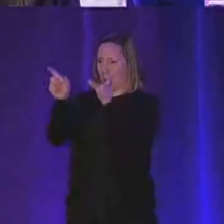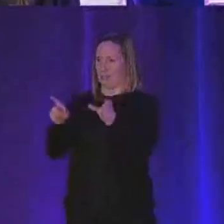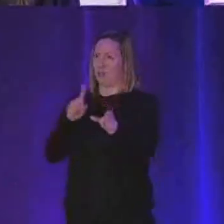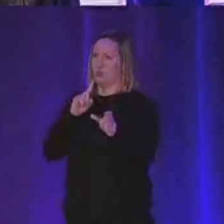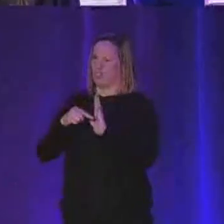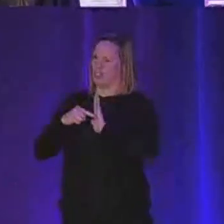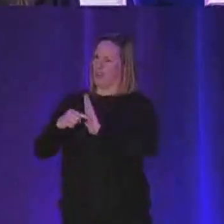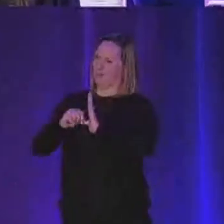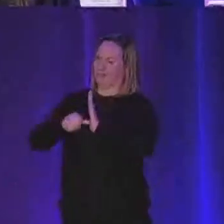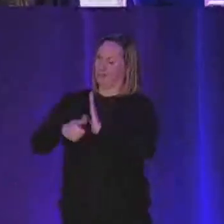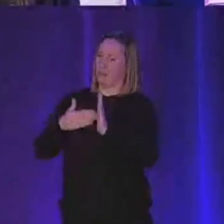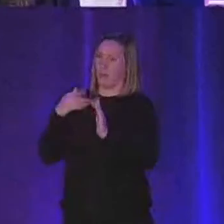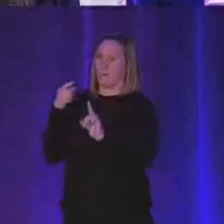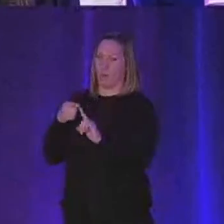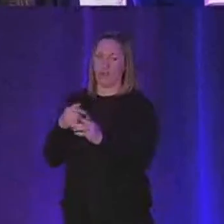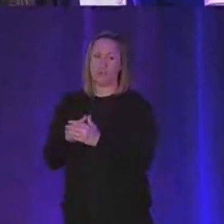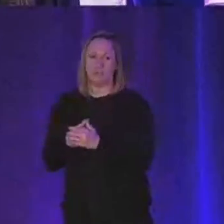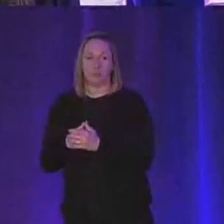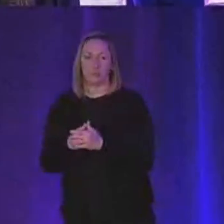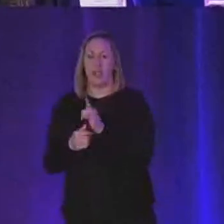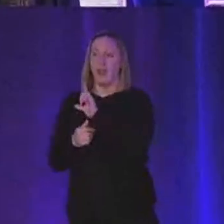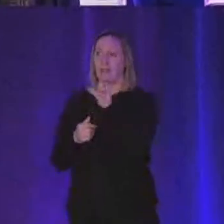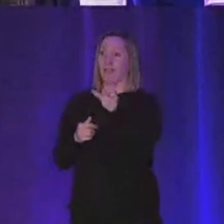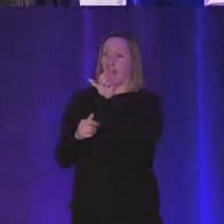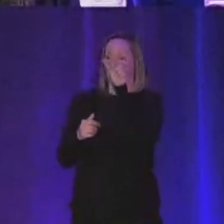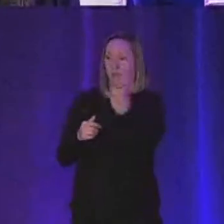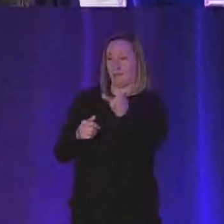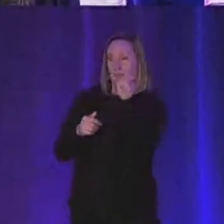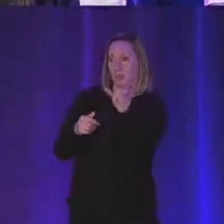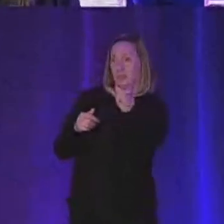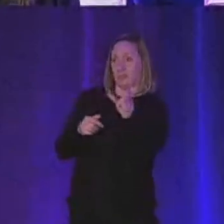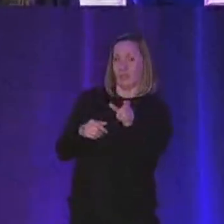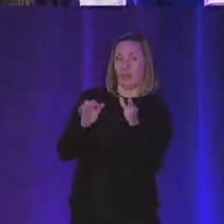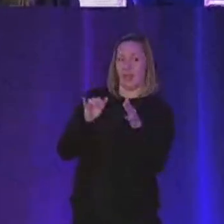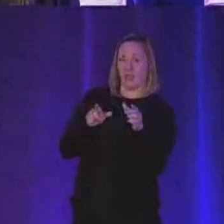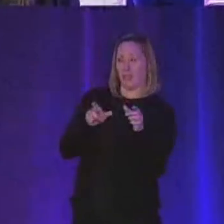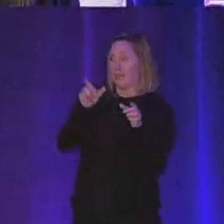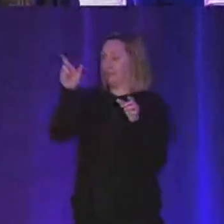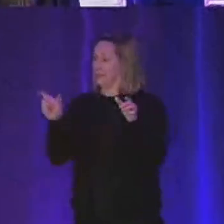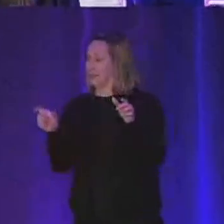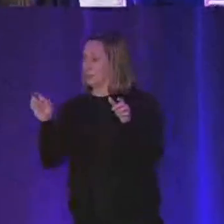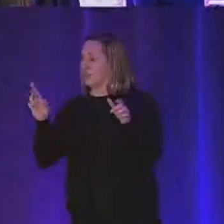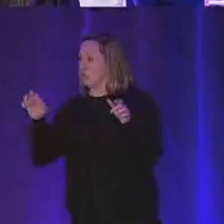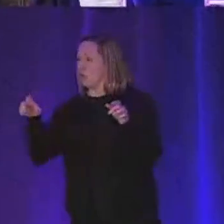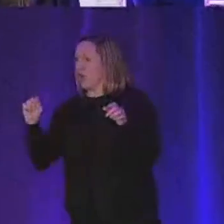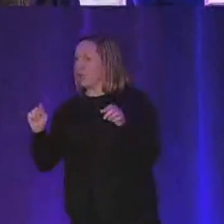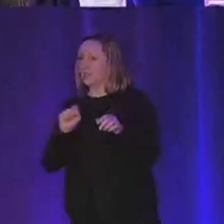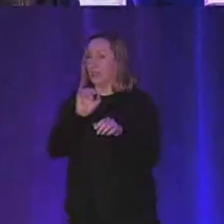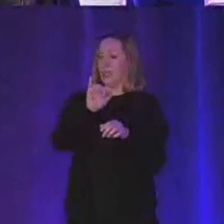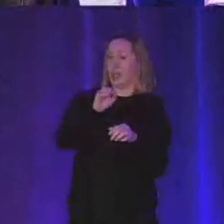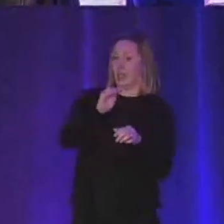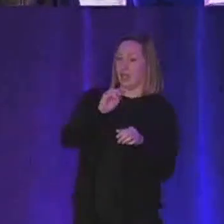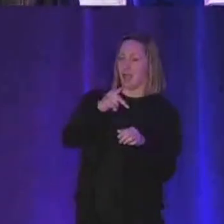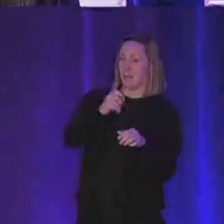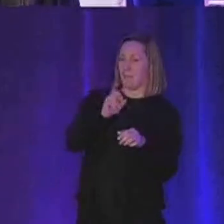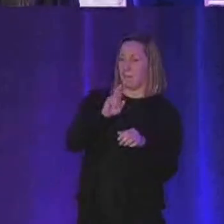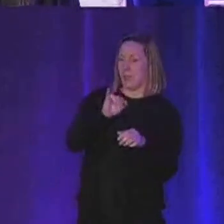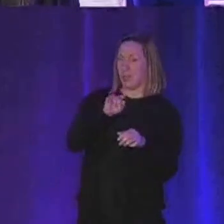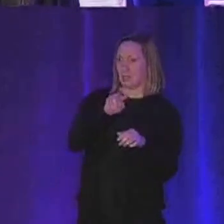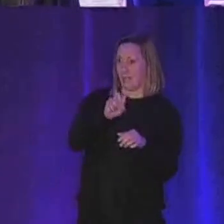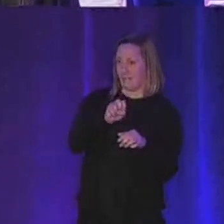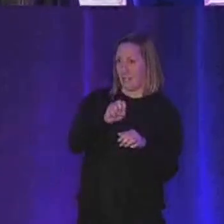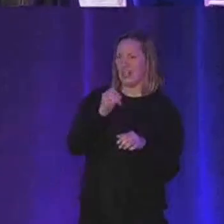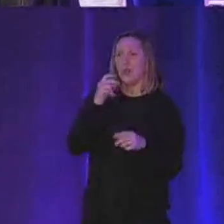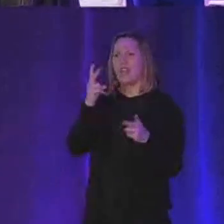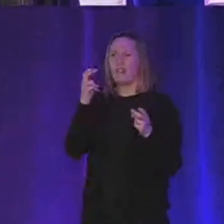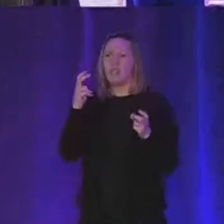here. This on the left is imperative. This is React. I mean, so yeah, if you doubted